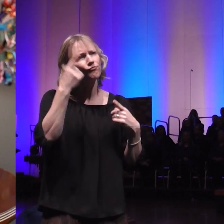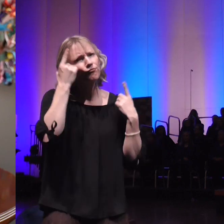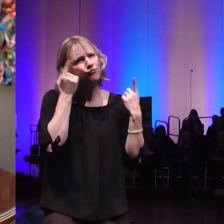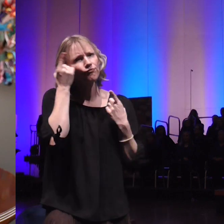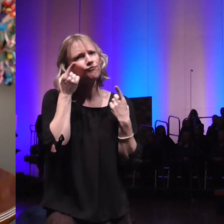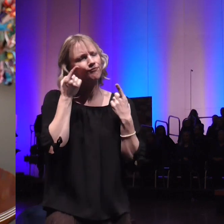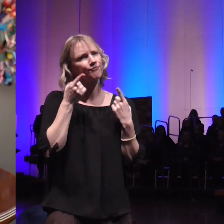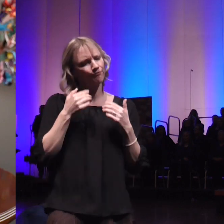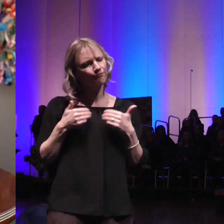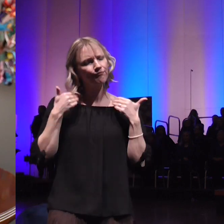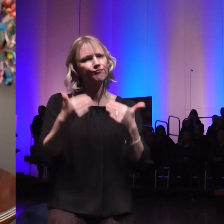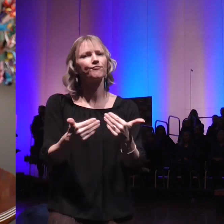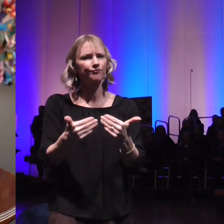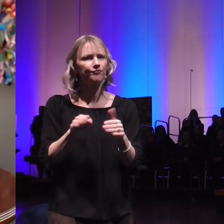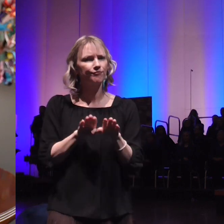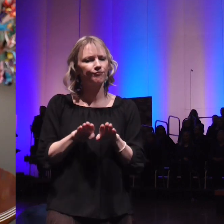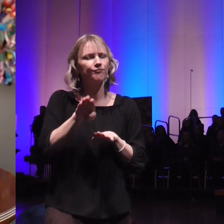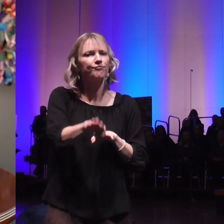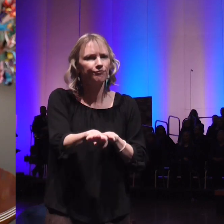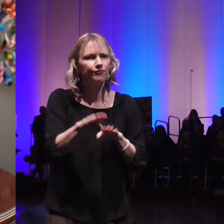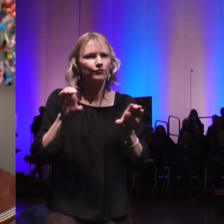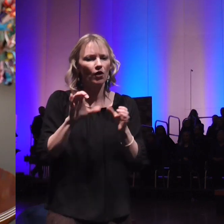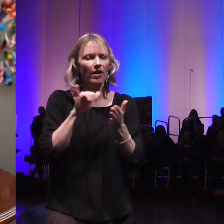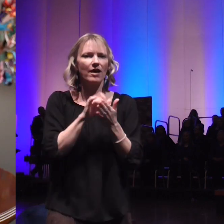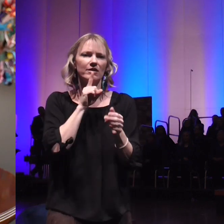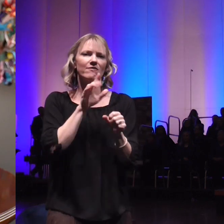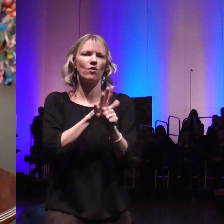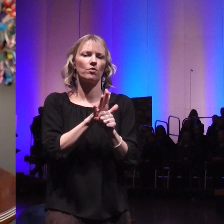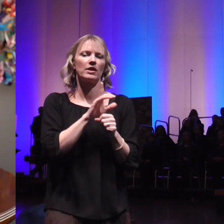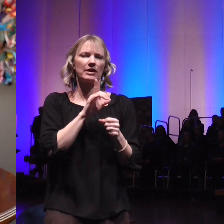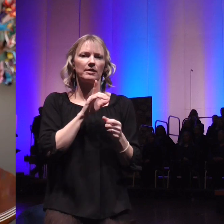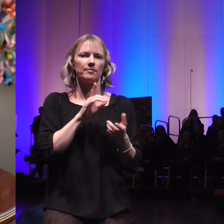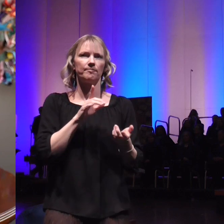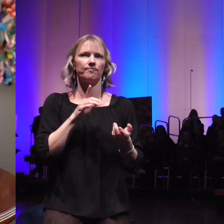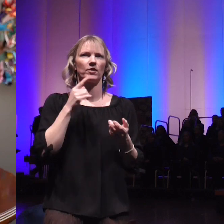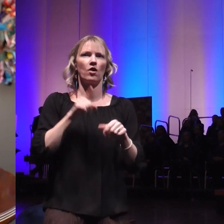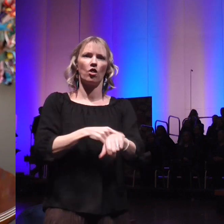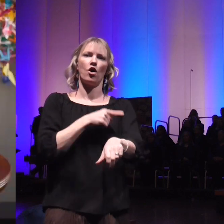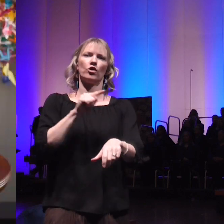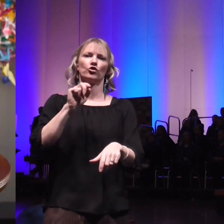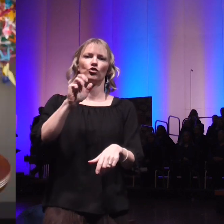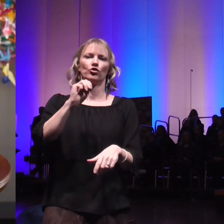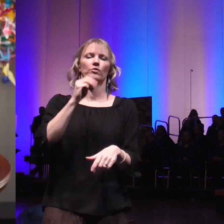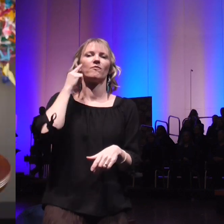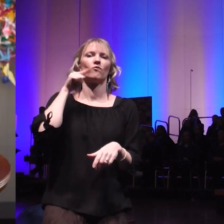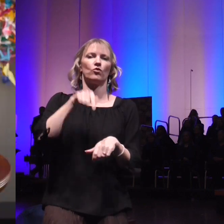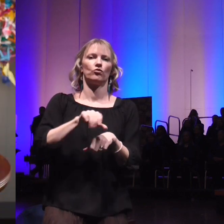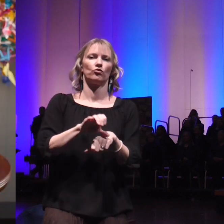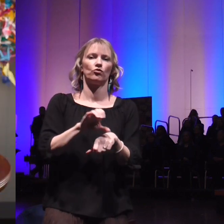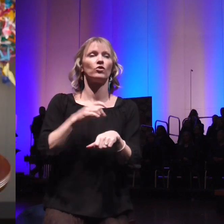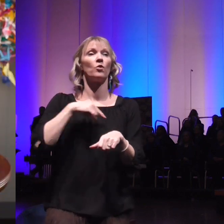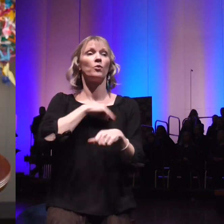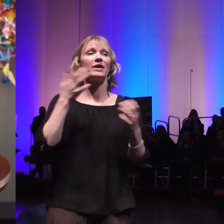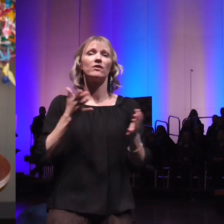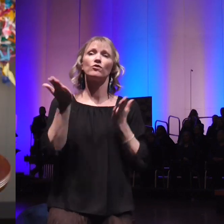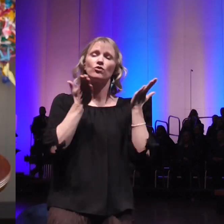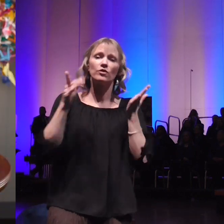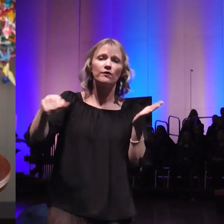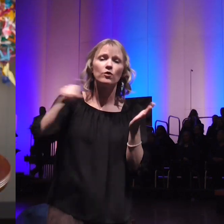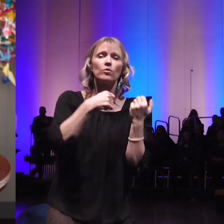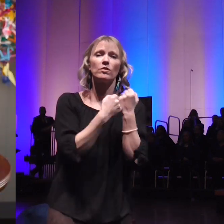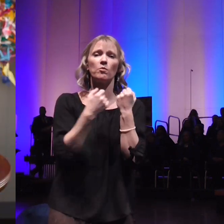of devoted commitment to the long term for Mile High. We're here to serve you and support